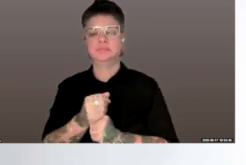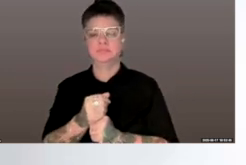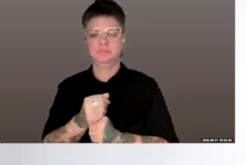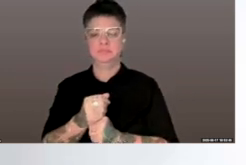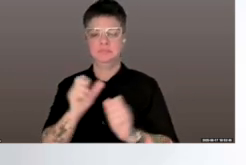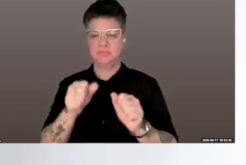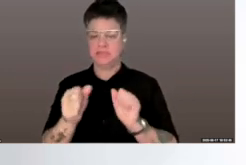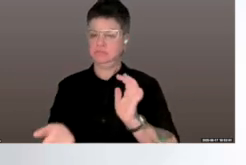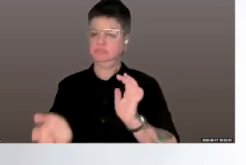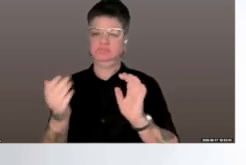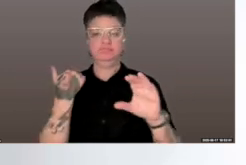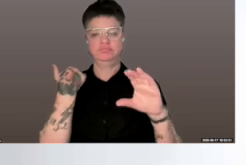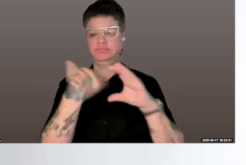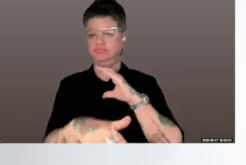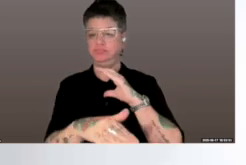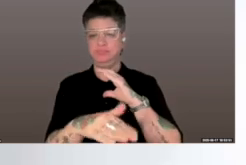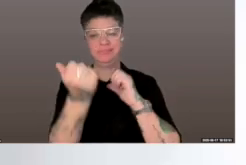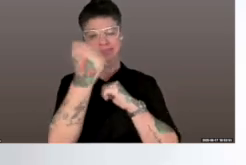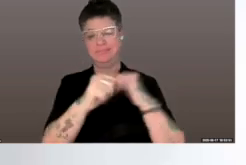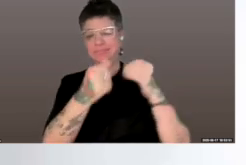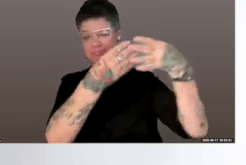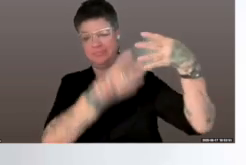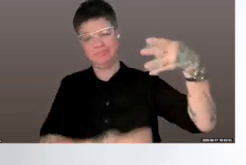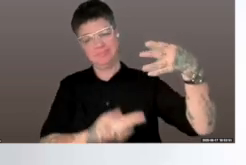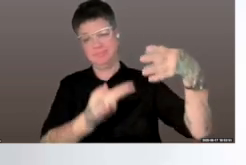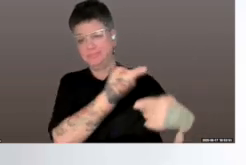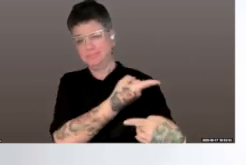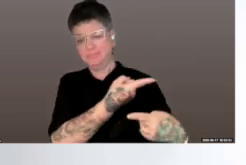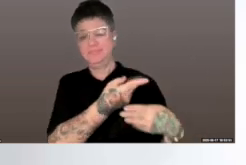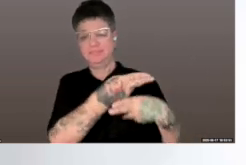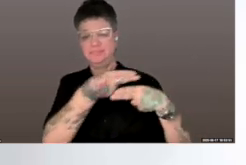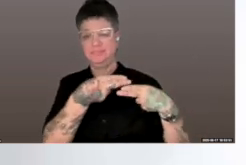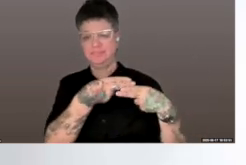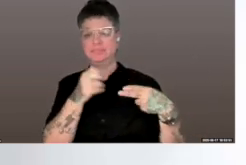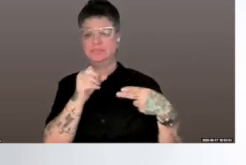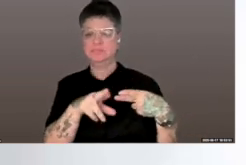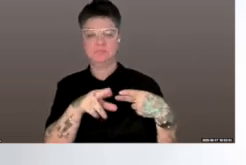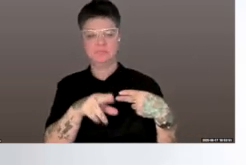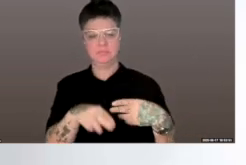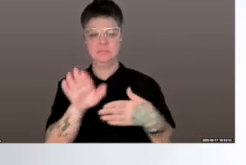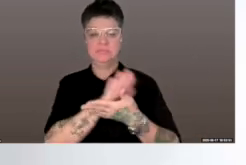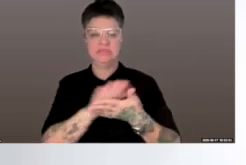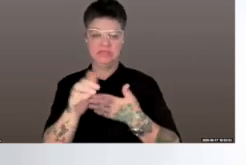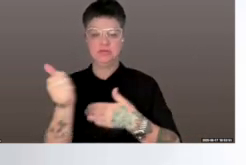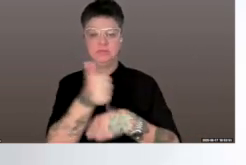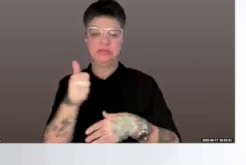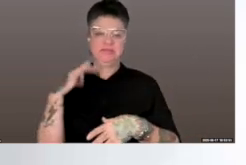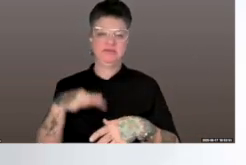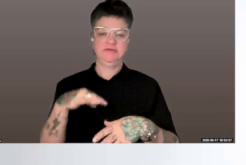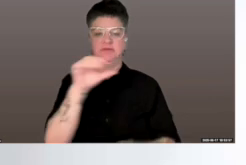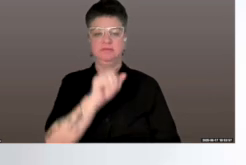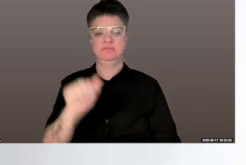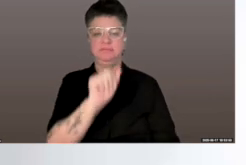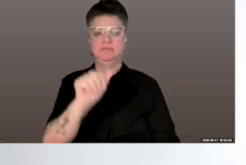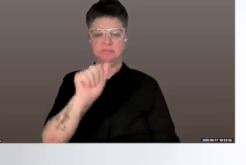solutions. We have an online form to request a one-on-one meeting. The link will be shared in the chat, and it's a tiny